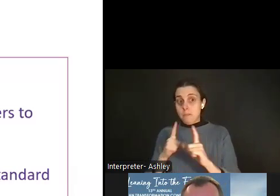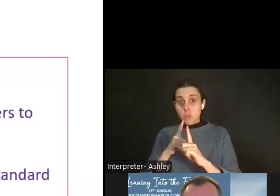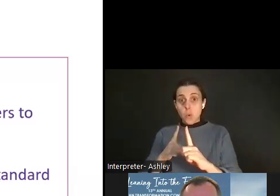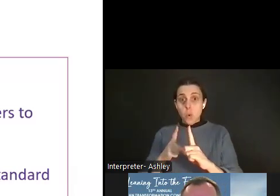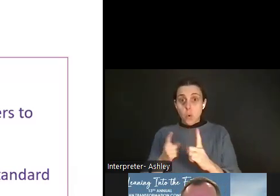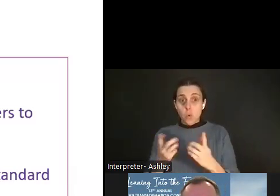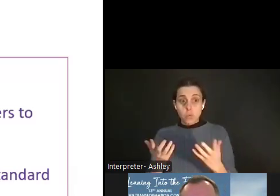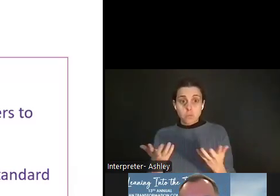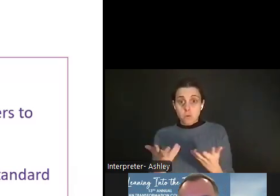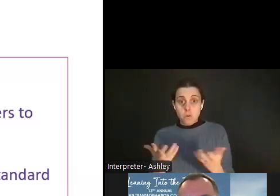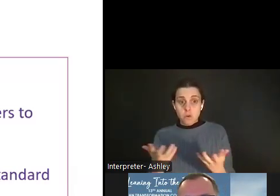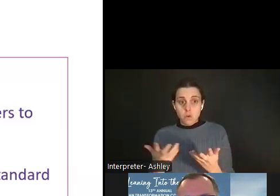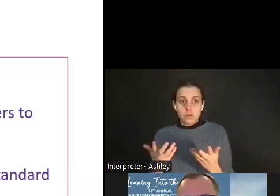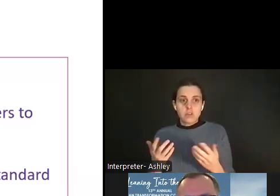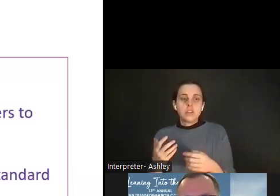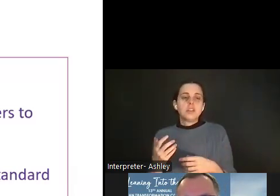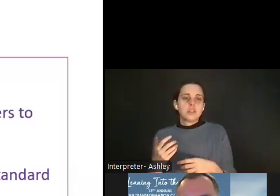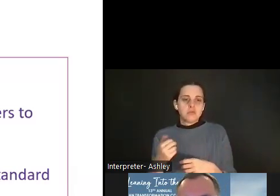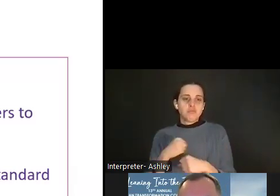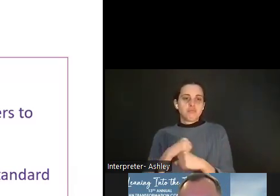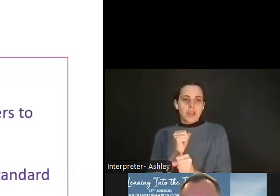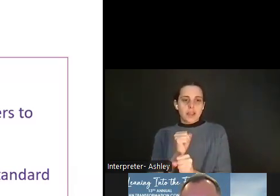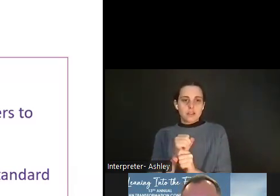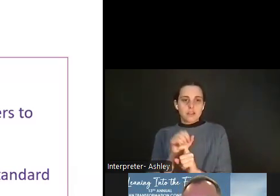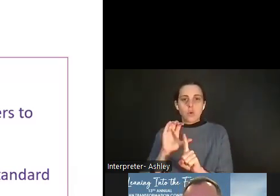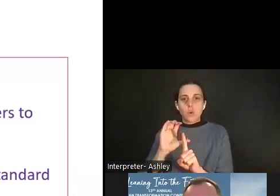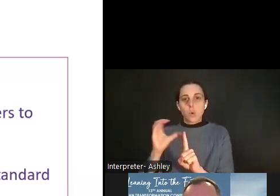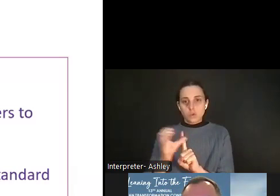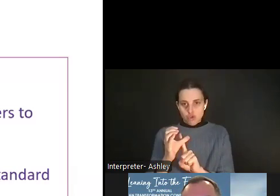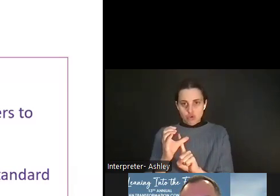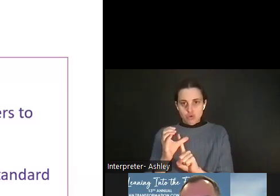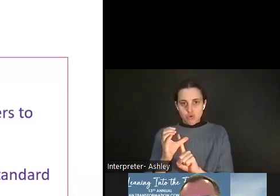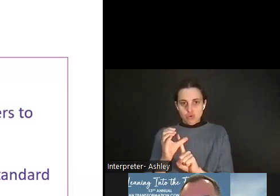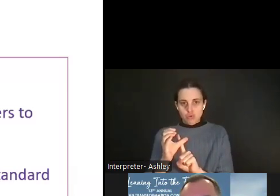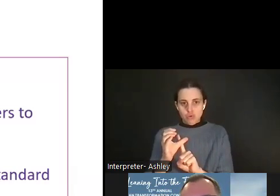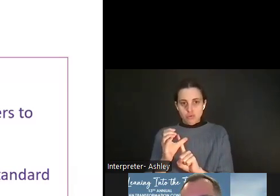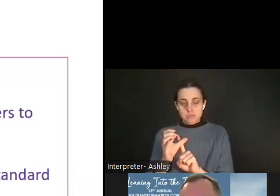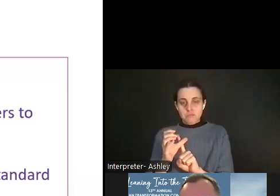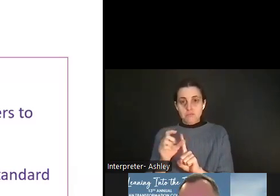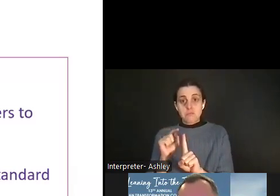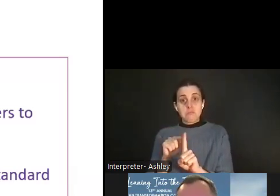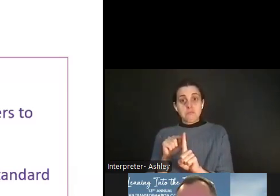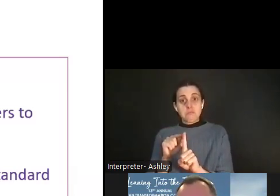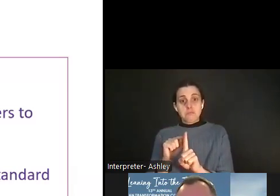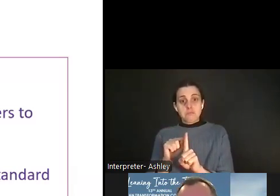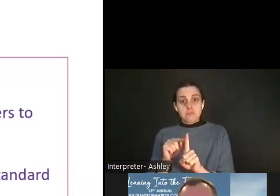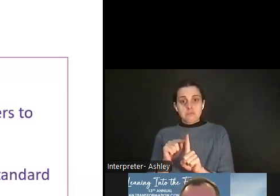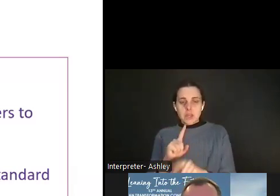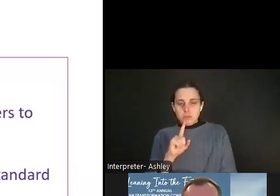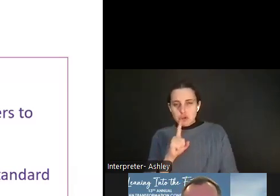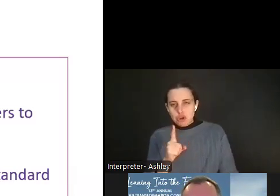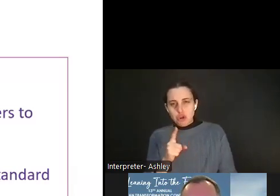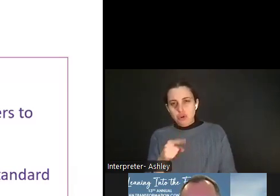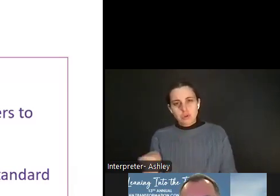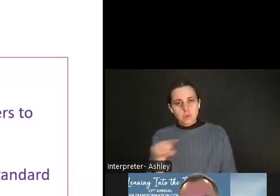the input, is to create this culture where, and I'm sure a lot of you have heard